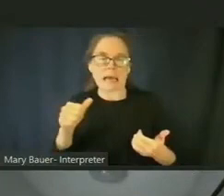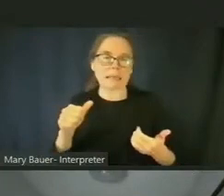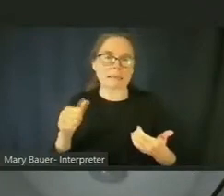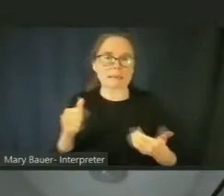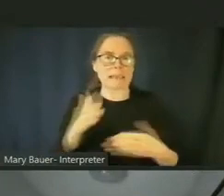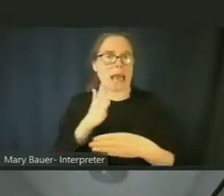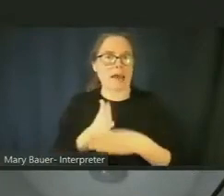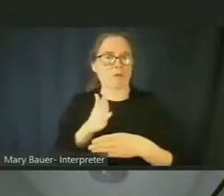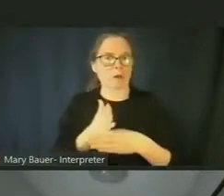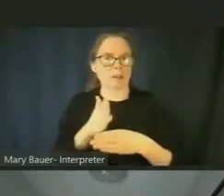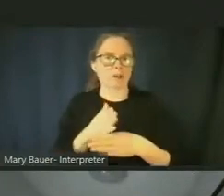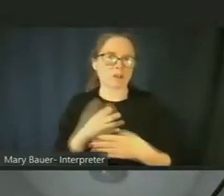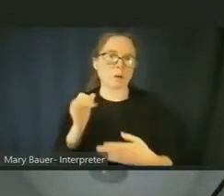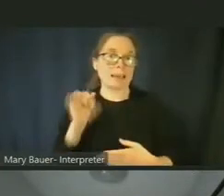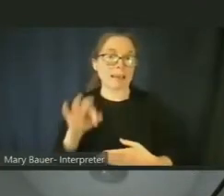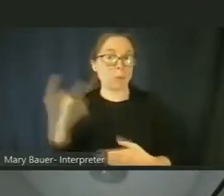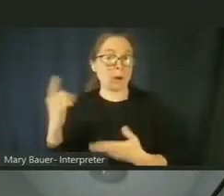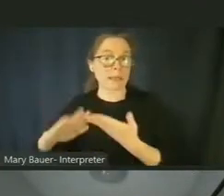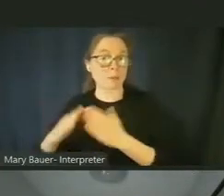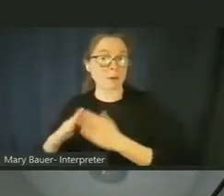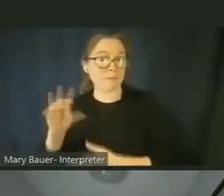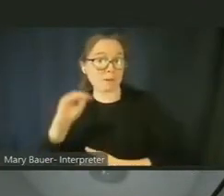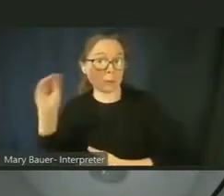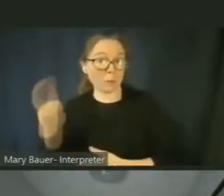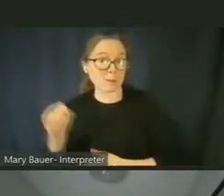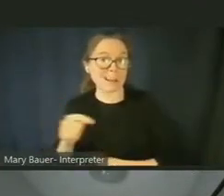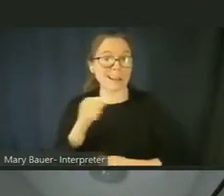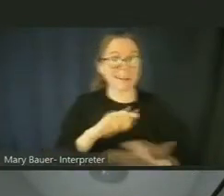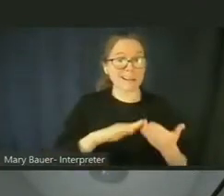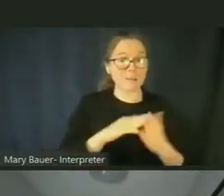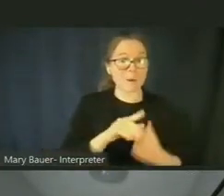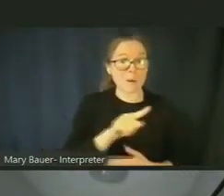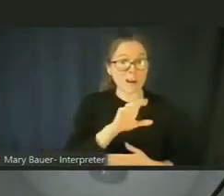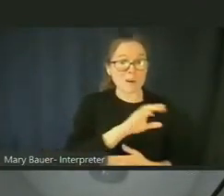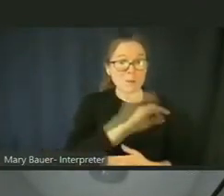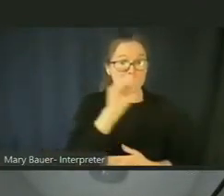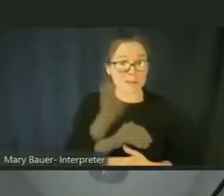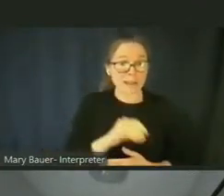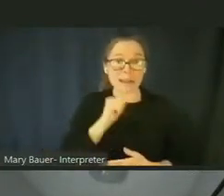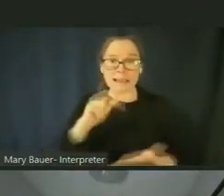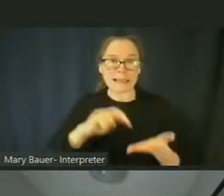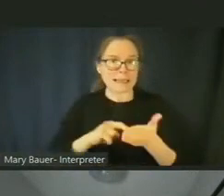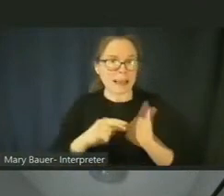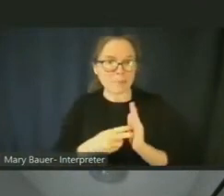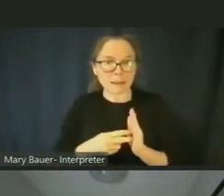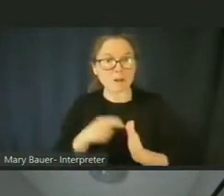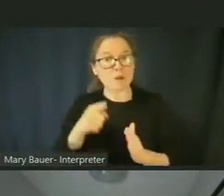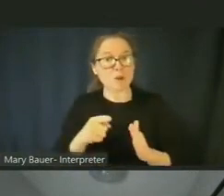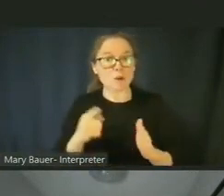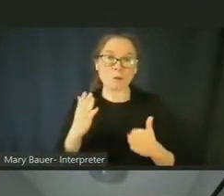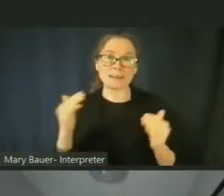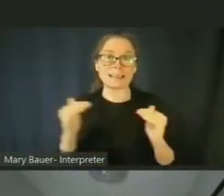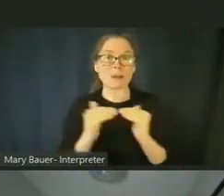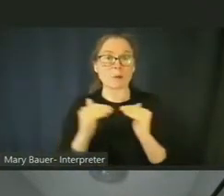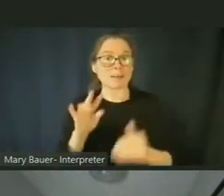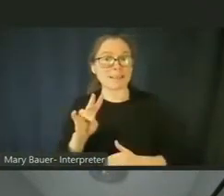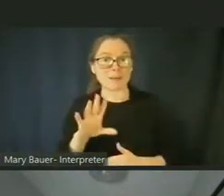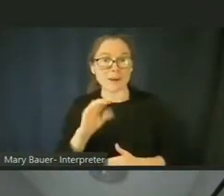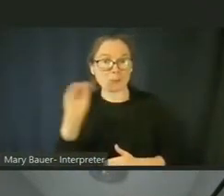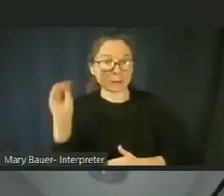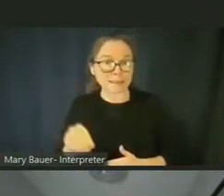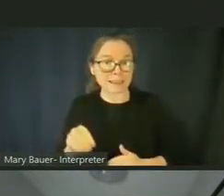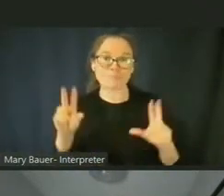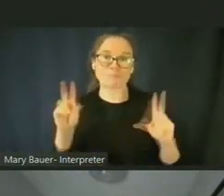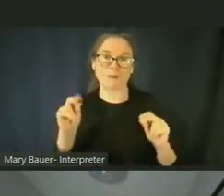one community is 50% and the other one's 100%, that doesn't mean that you got to 75%. It really has to get to